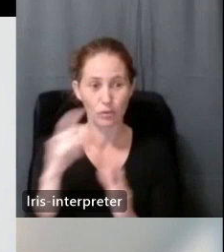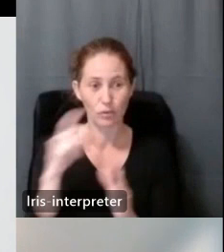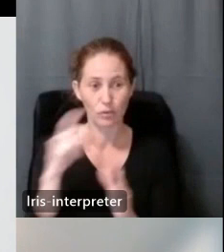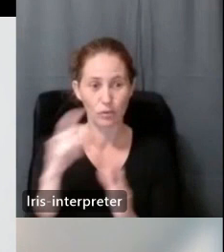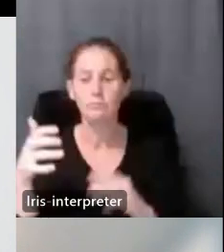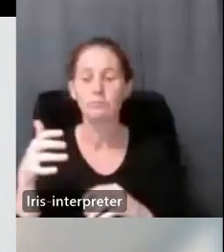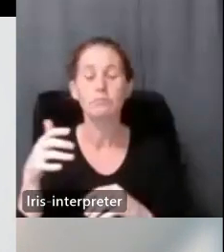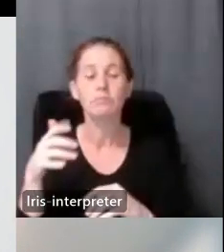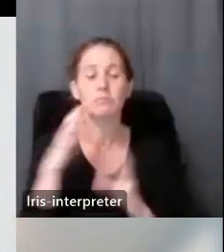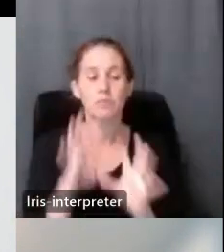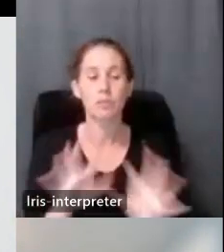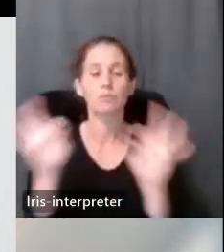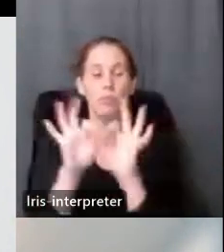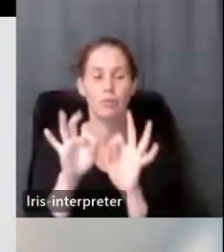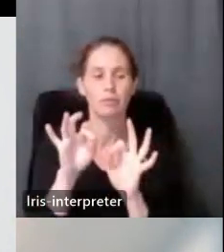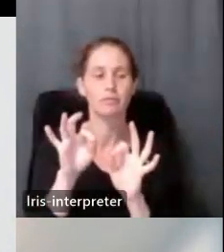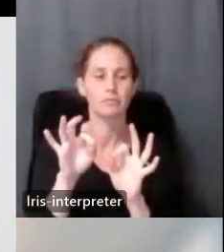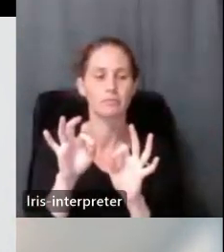it is critical.